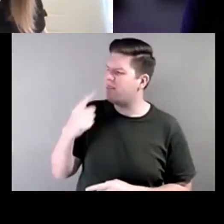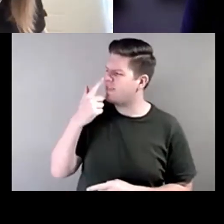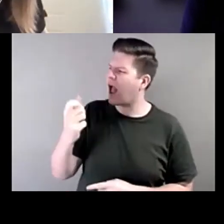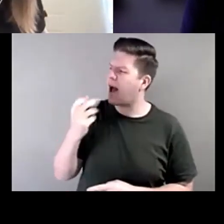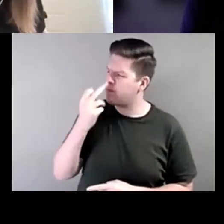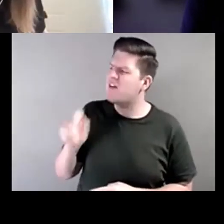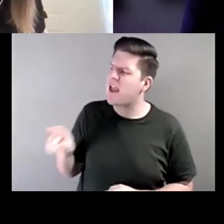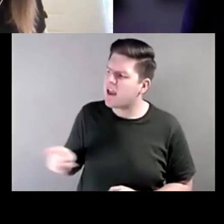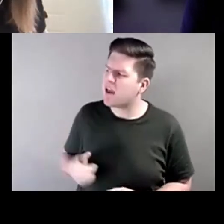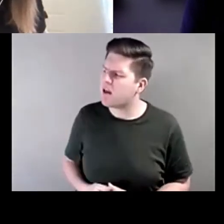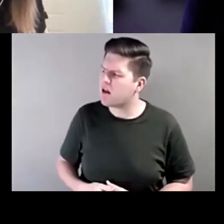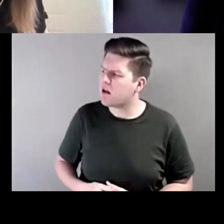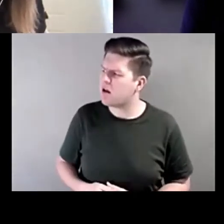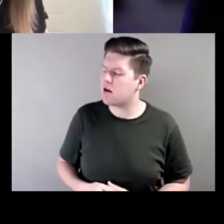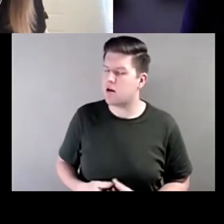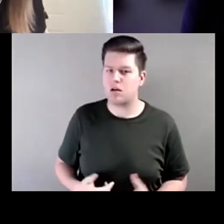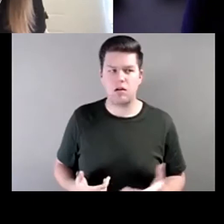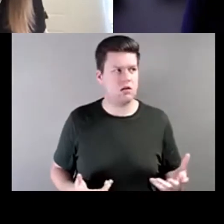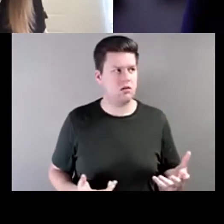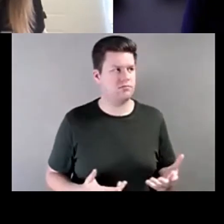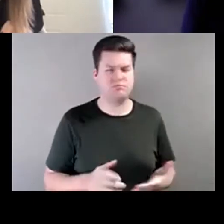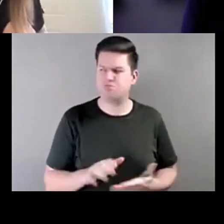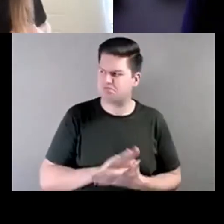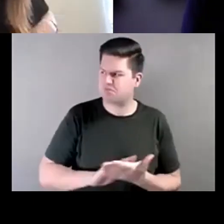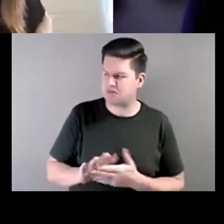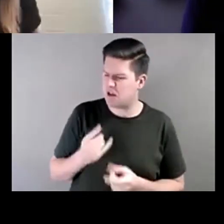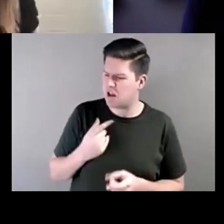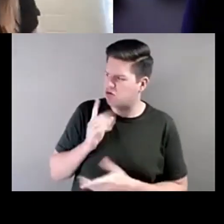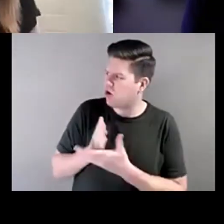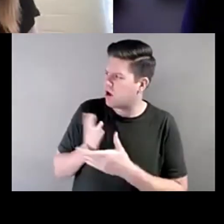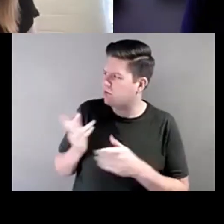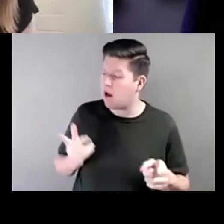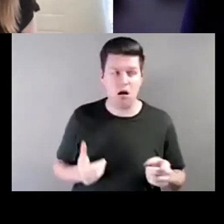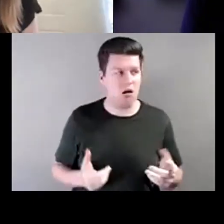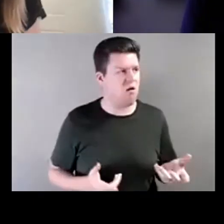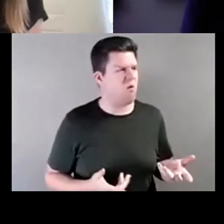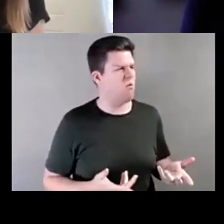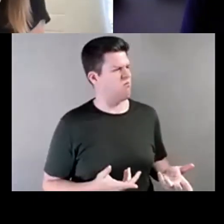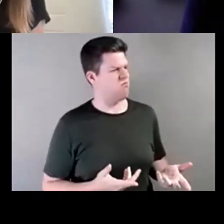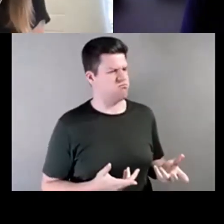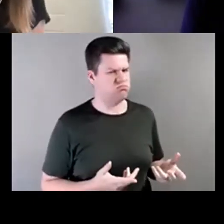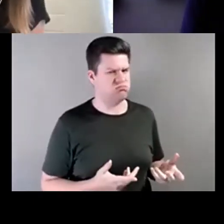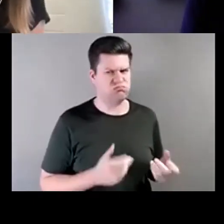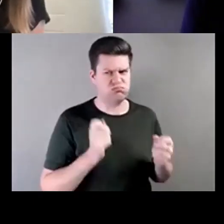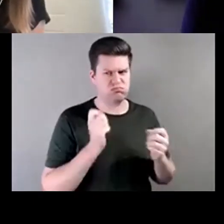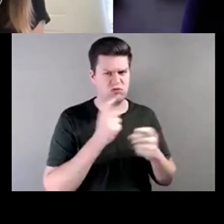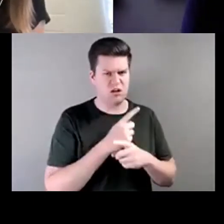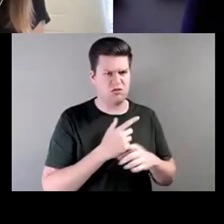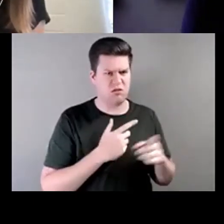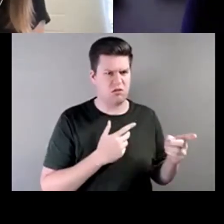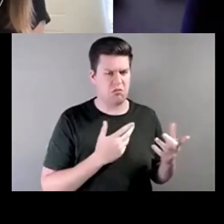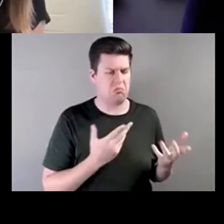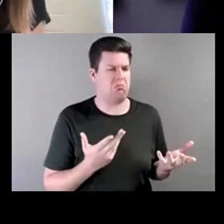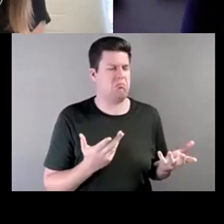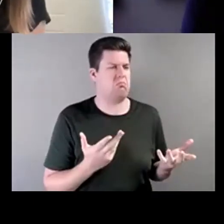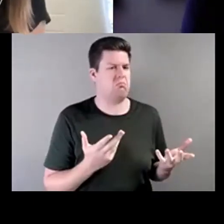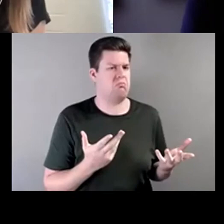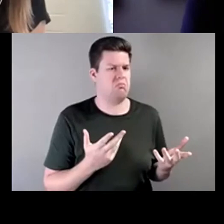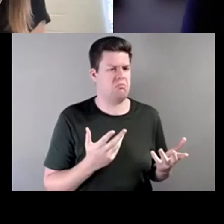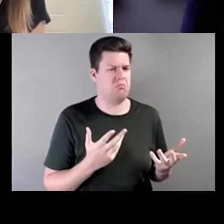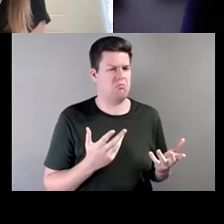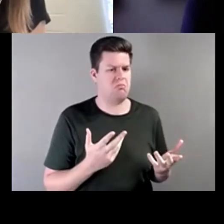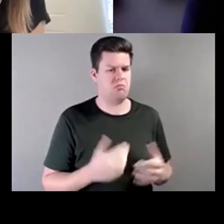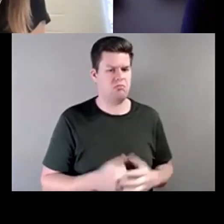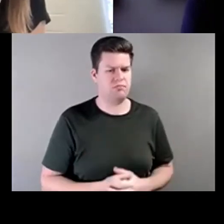Because the woman in question wasn't happy about me using my Young Scot card as proof of age. As I've